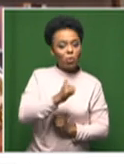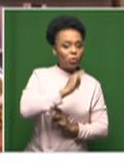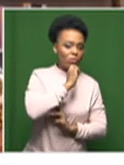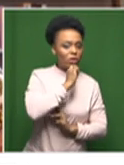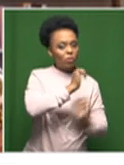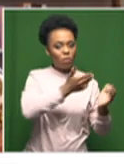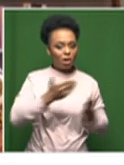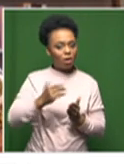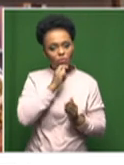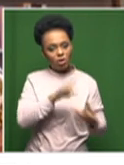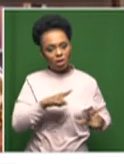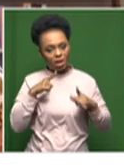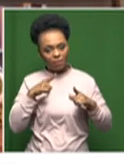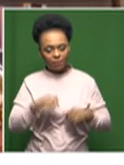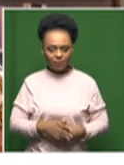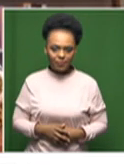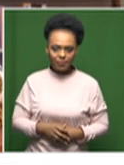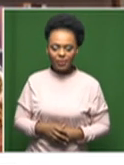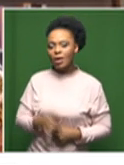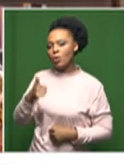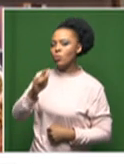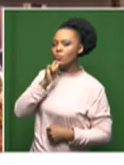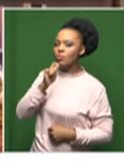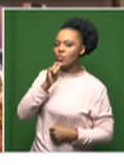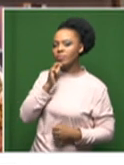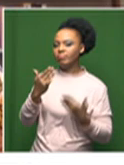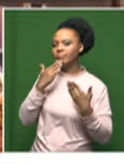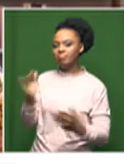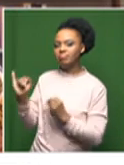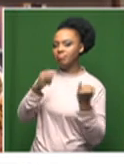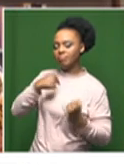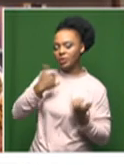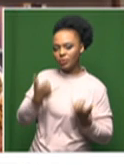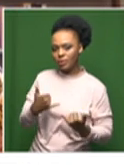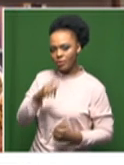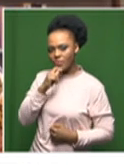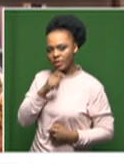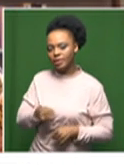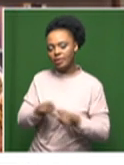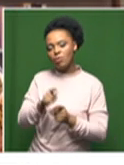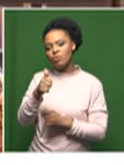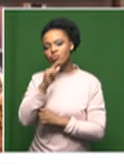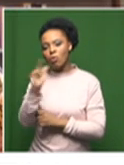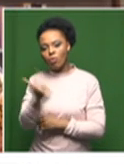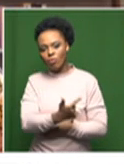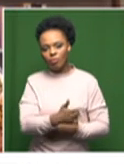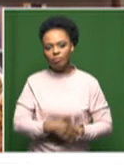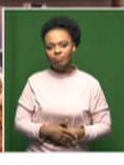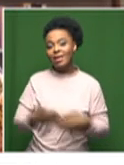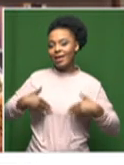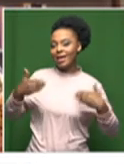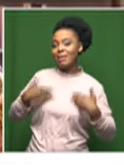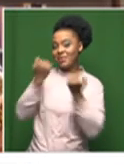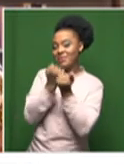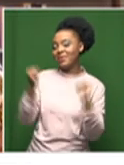Welcome to Morning Live. Good morning. Very good to be with you this morning, Sakina, and with the viewers as well. You know, Freedom Day.